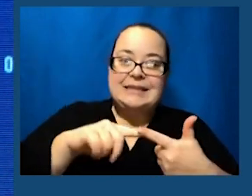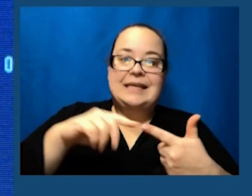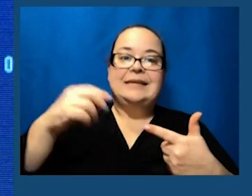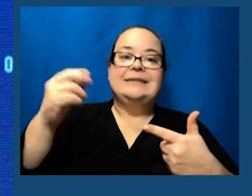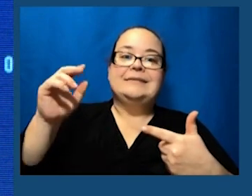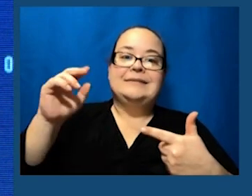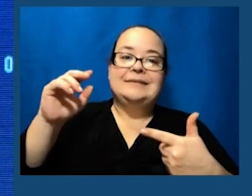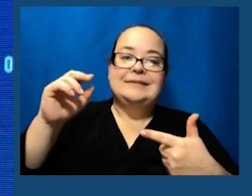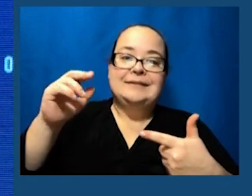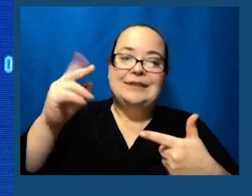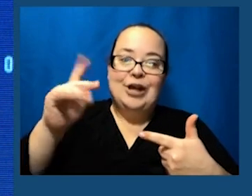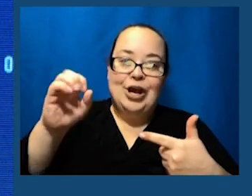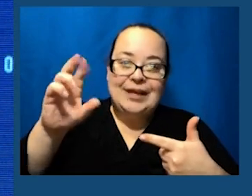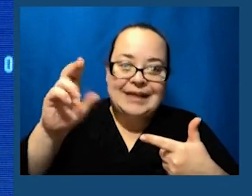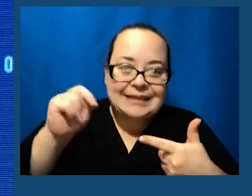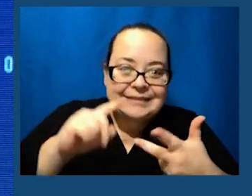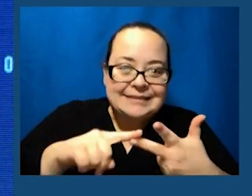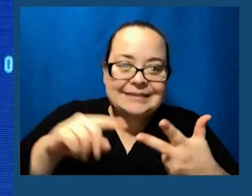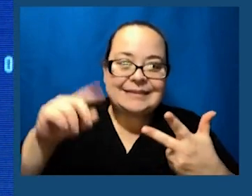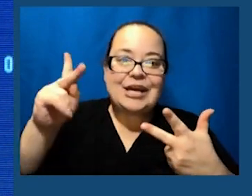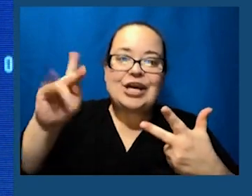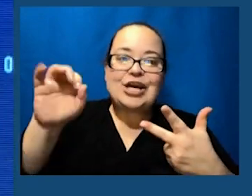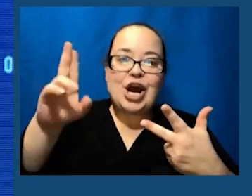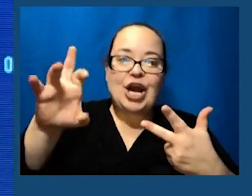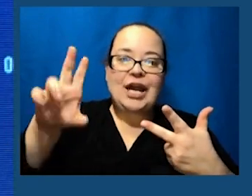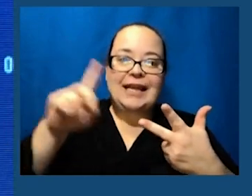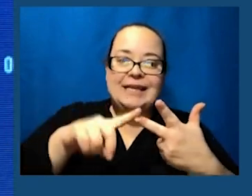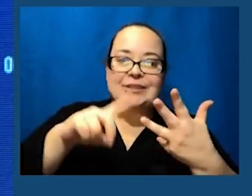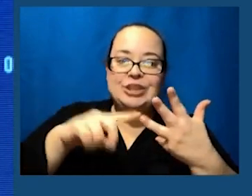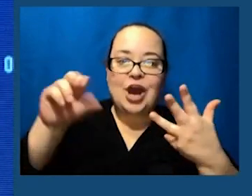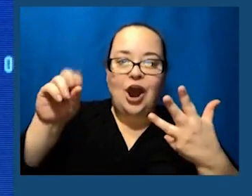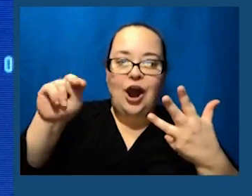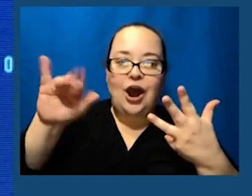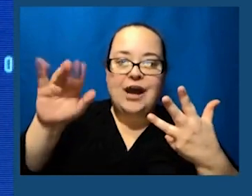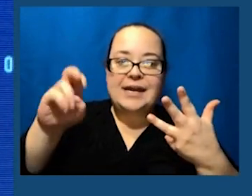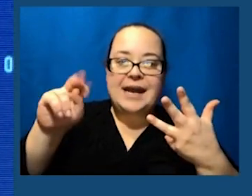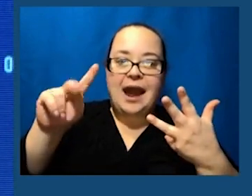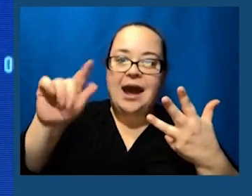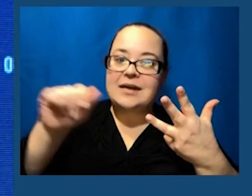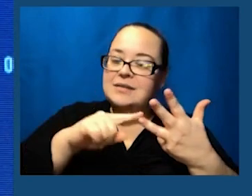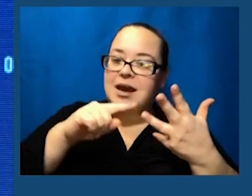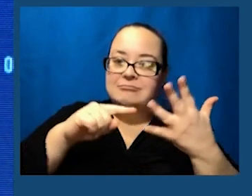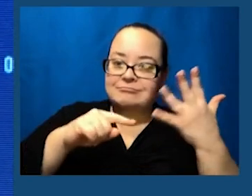Utica, Amsterdam, Rome, and Oneonta. And for our newer,